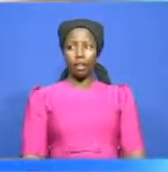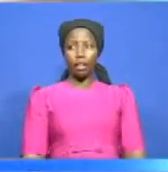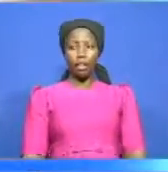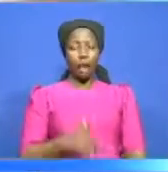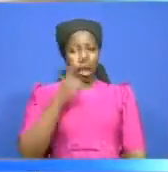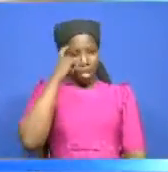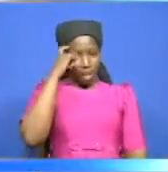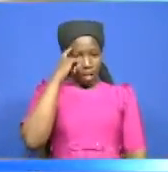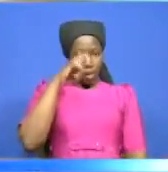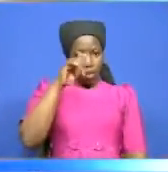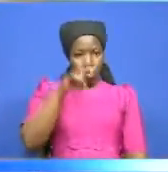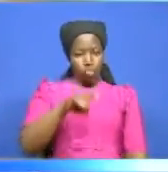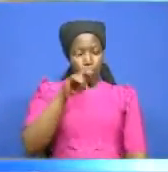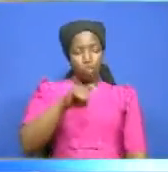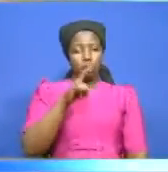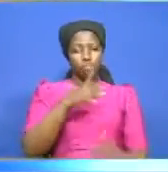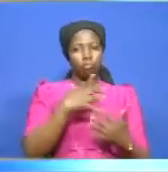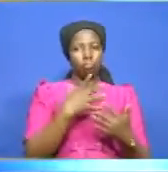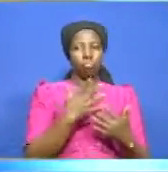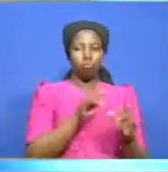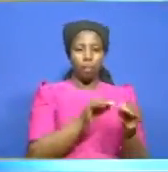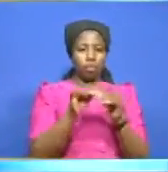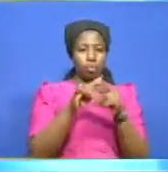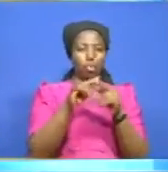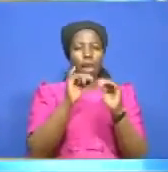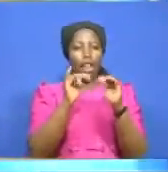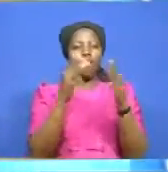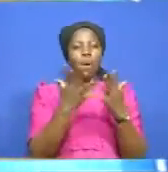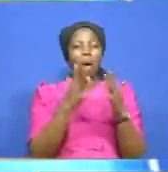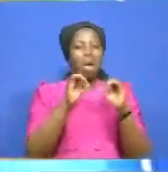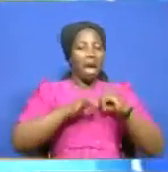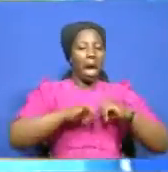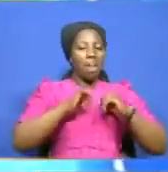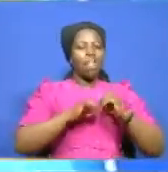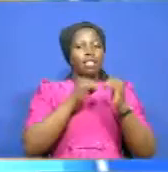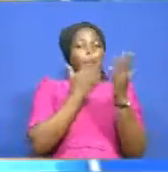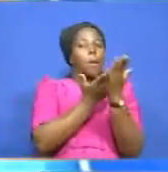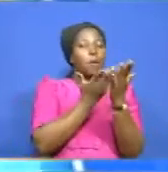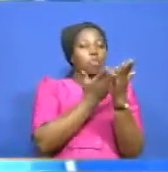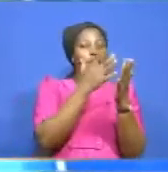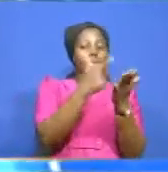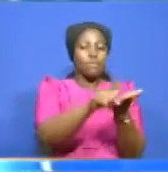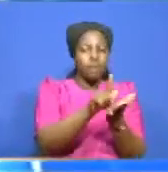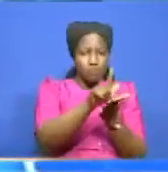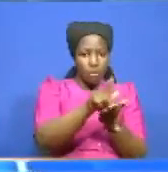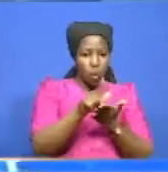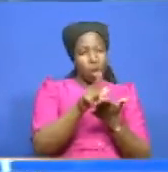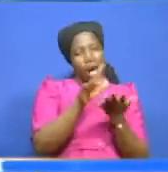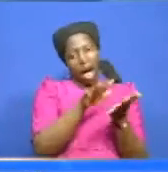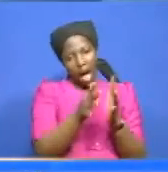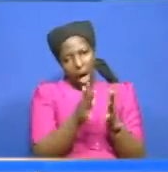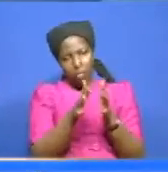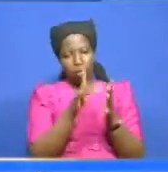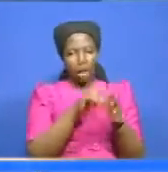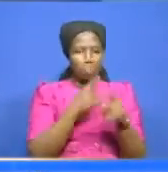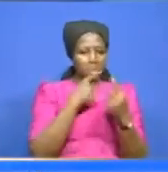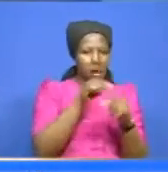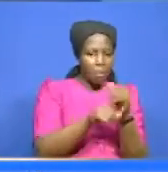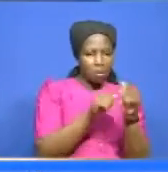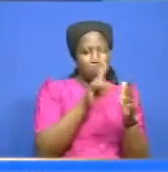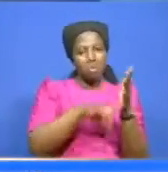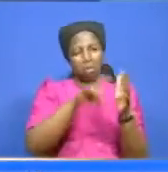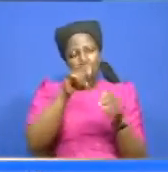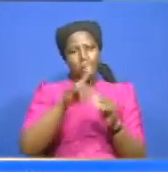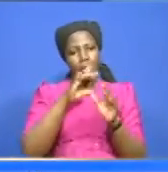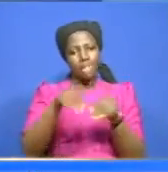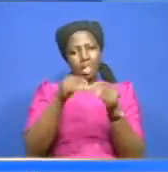point where we agree on what the proportions of lending will look like. When we talk about what needs to go to the private sector, when we